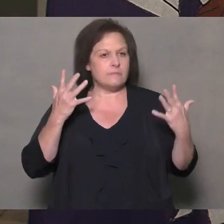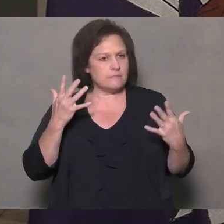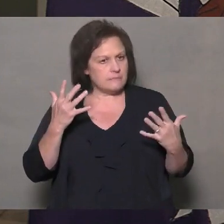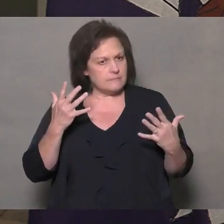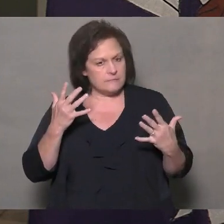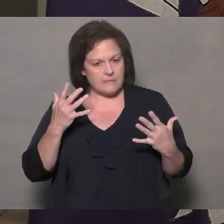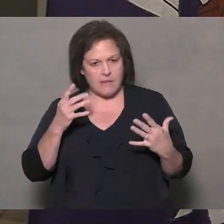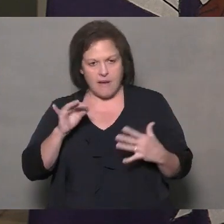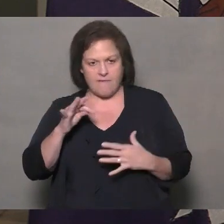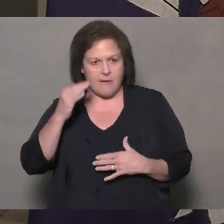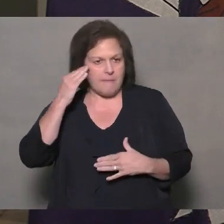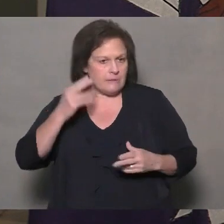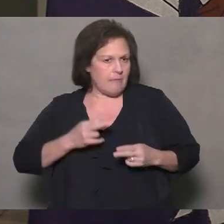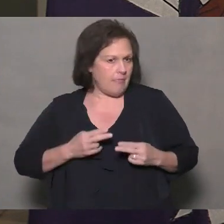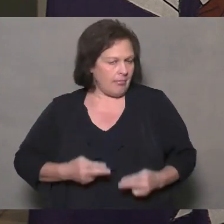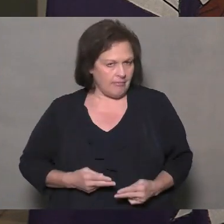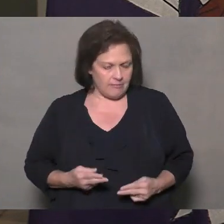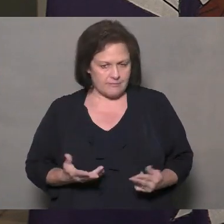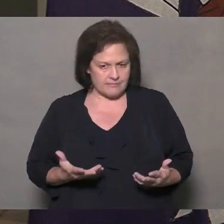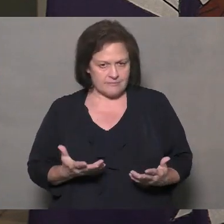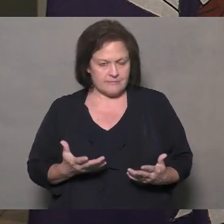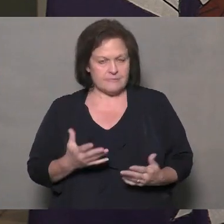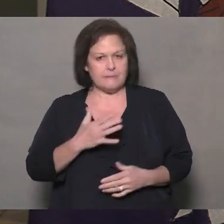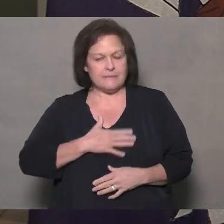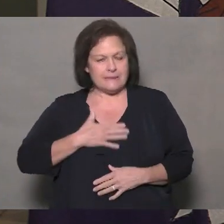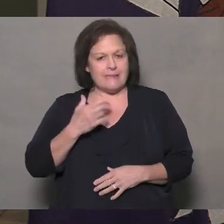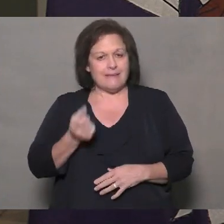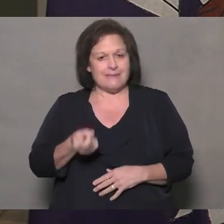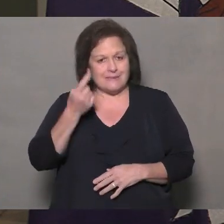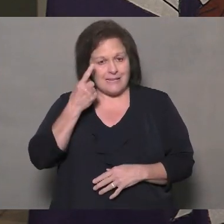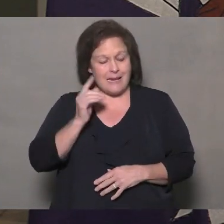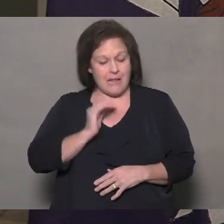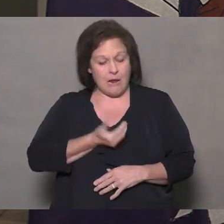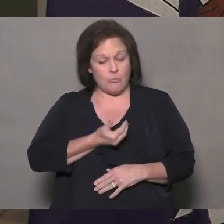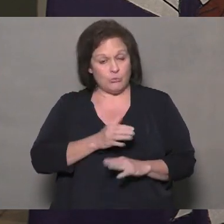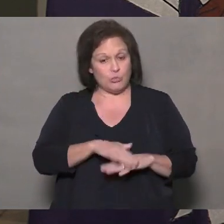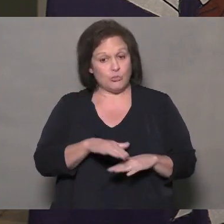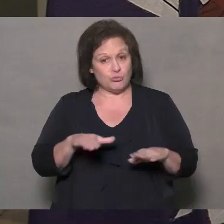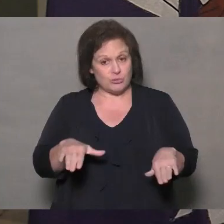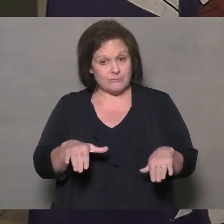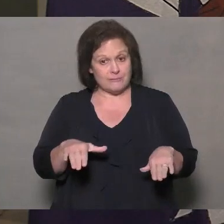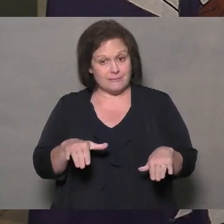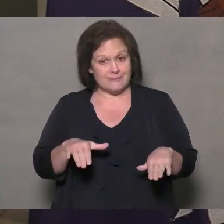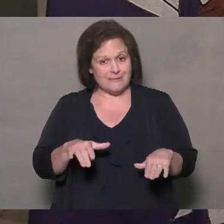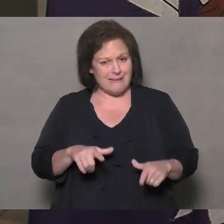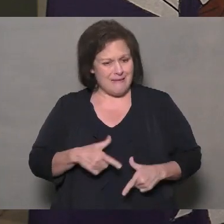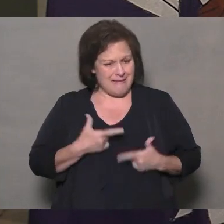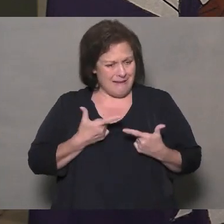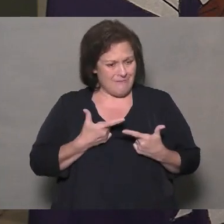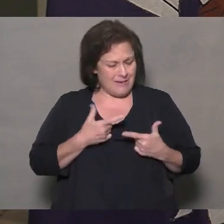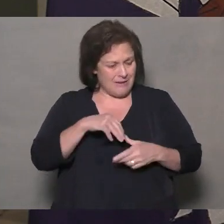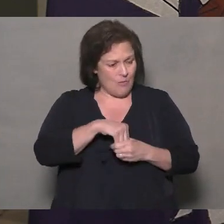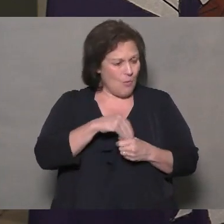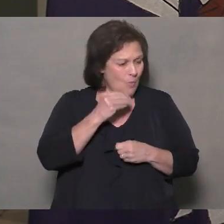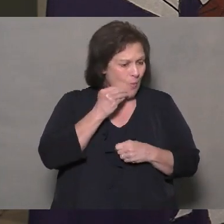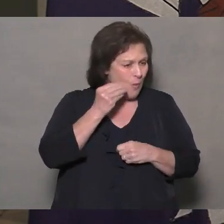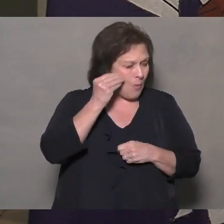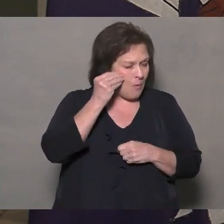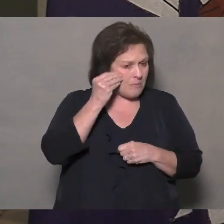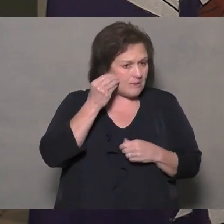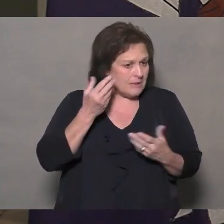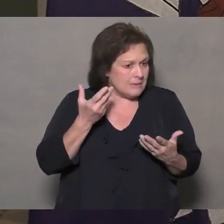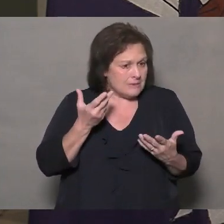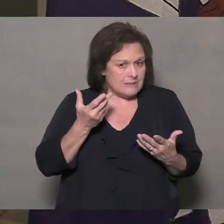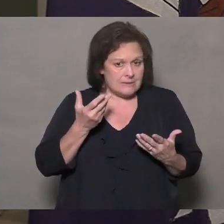mental trauma. And please understand that our children are living in these homes and are in no